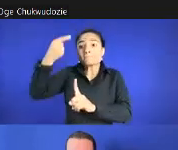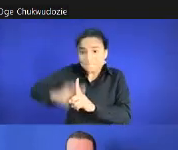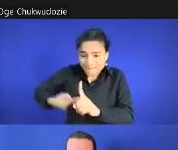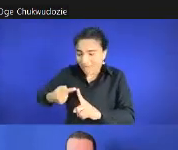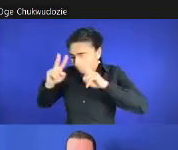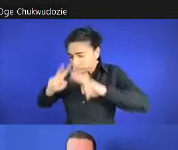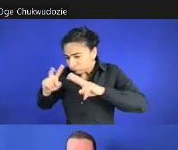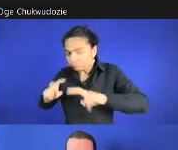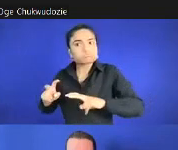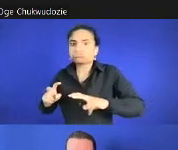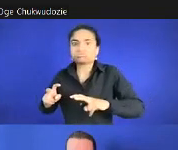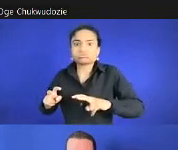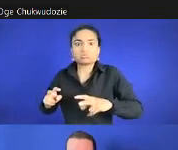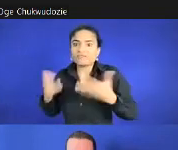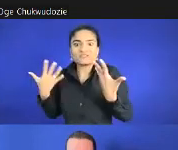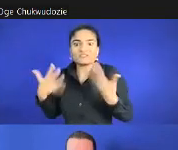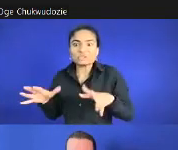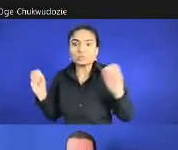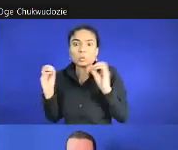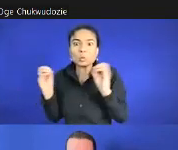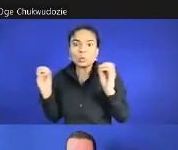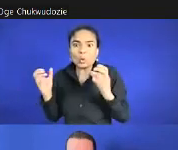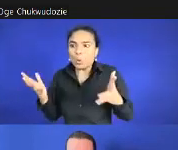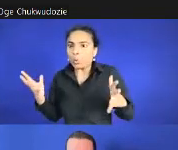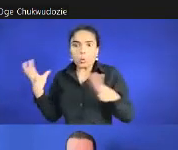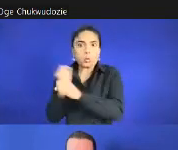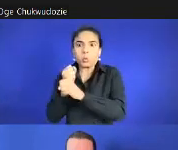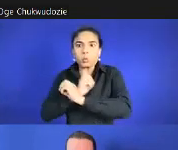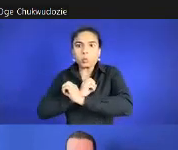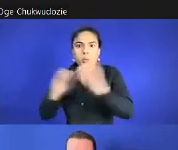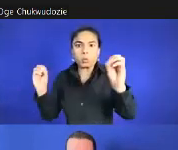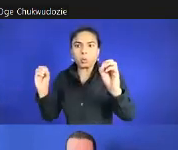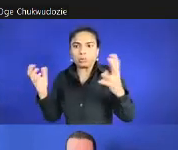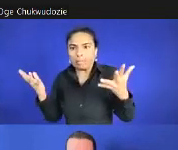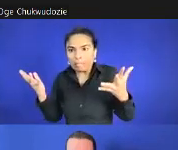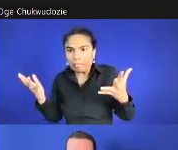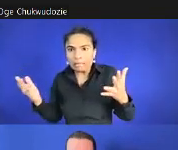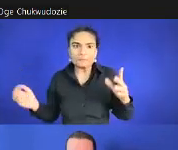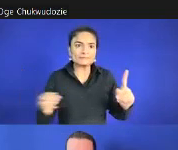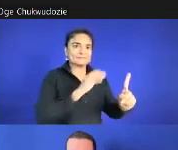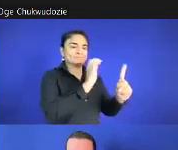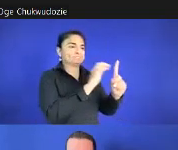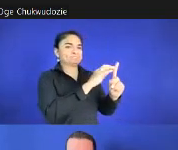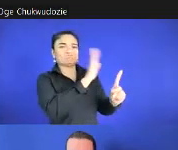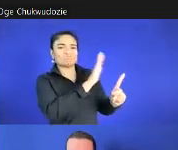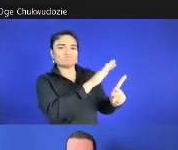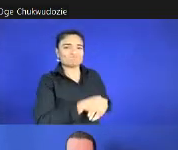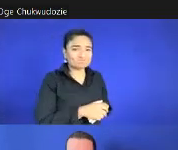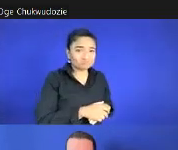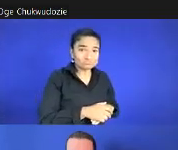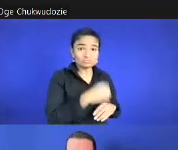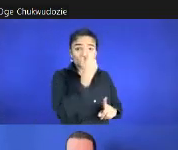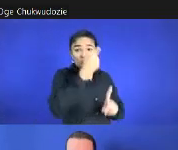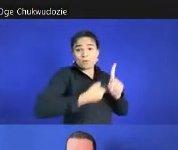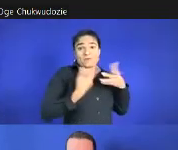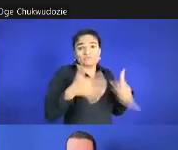to go back to that person or that community and let them know that, okay, we told you we'd get back to you in a